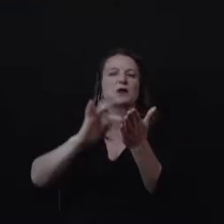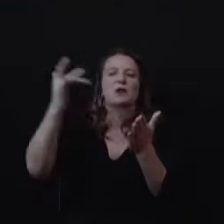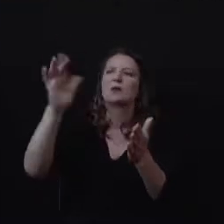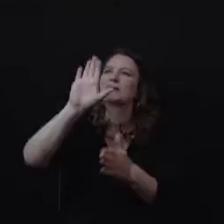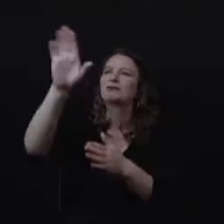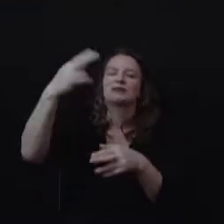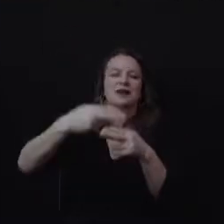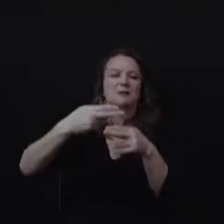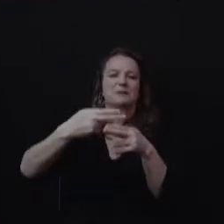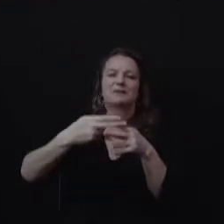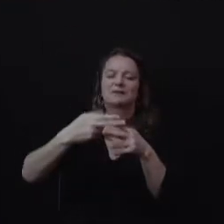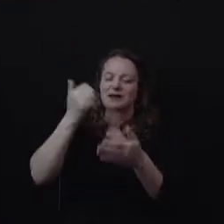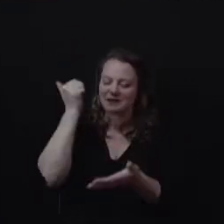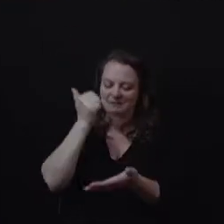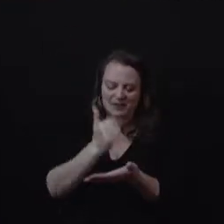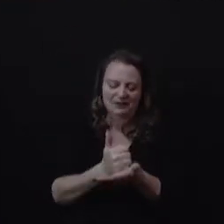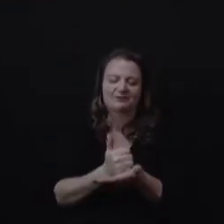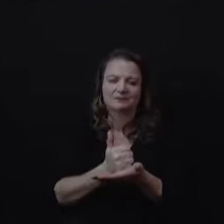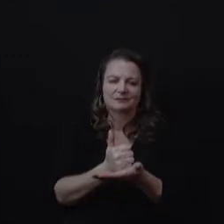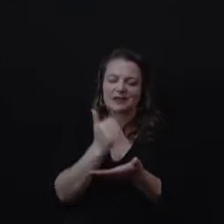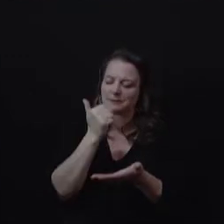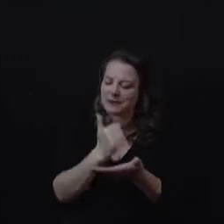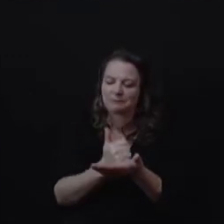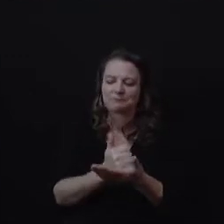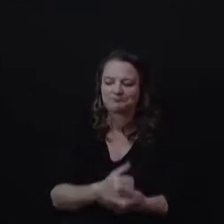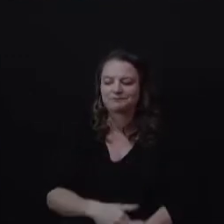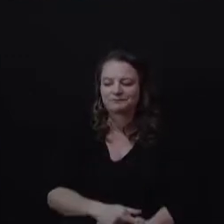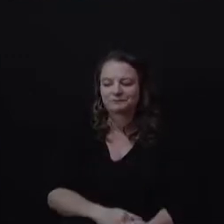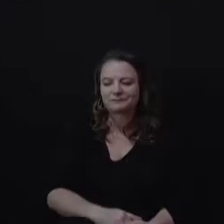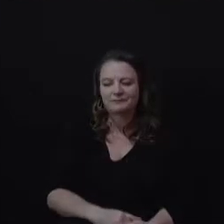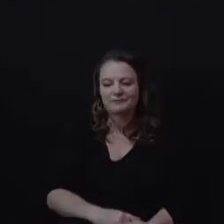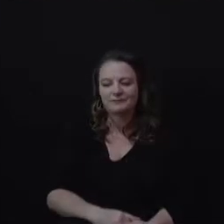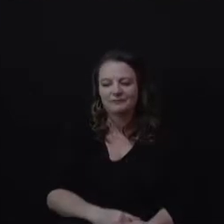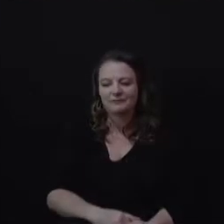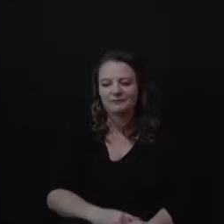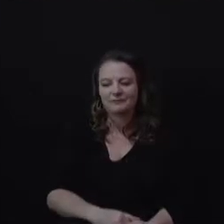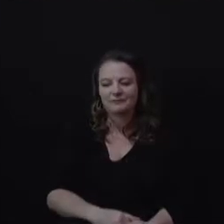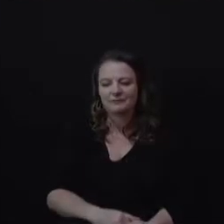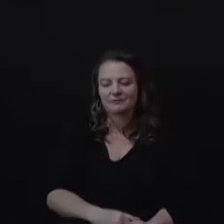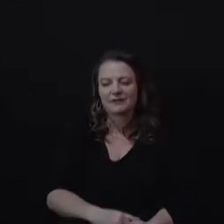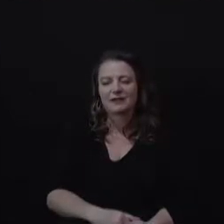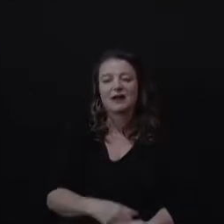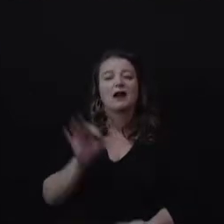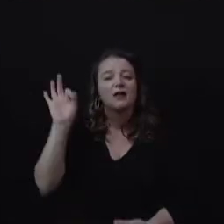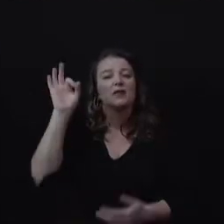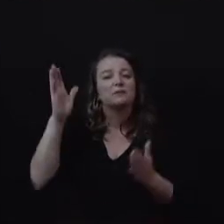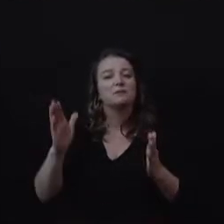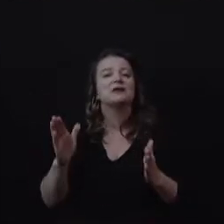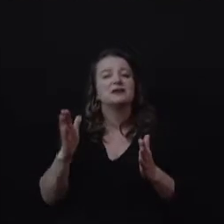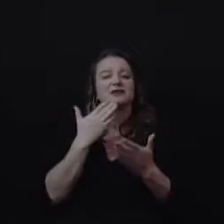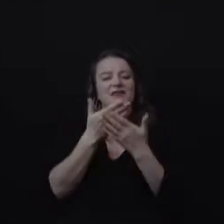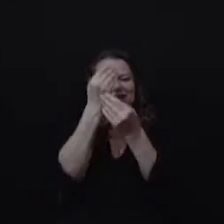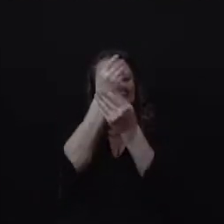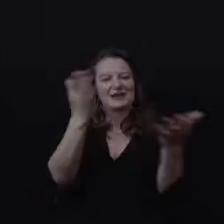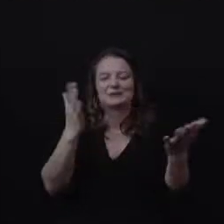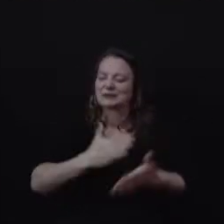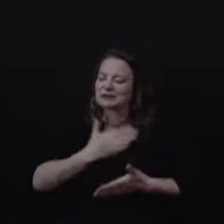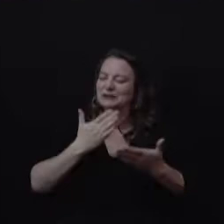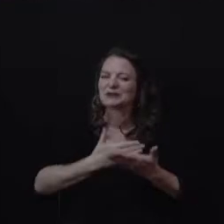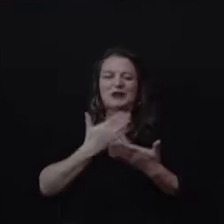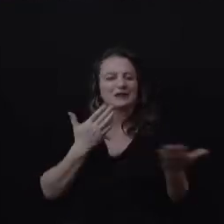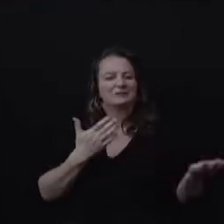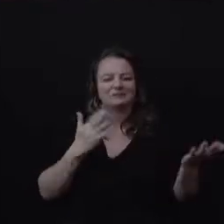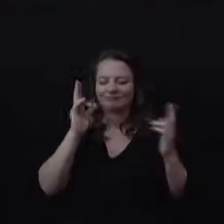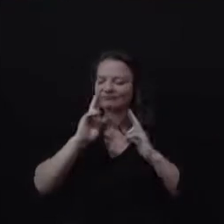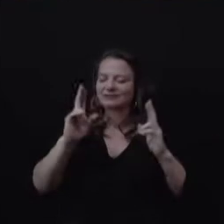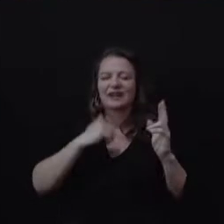name. Amen. Amen. As a minister of the gospel, it is my joyous privilege to declare to you that if you have